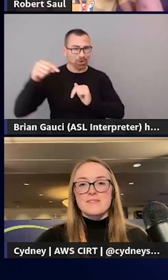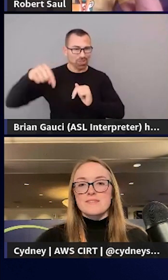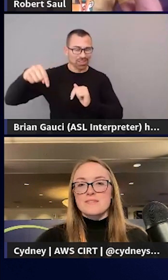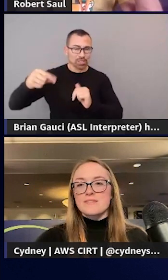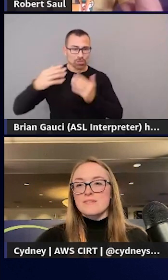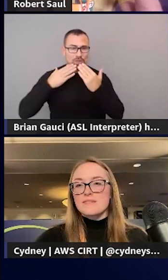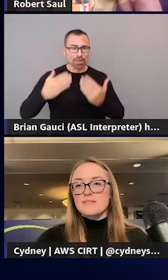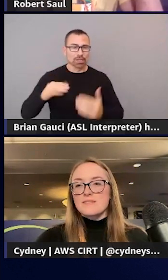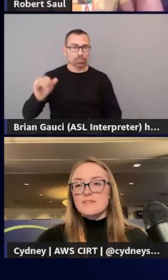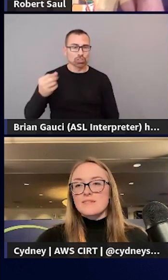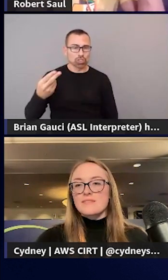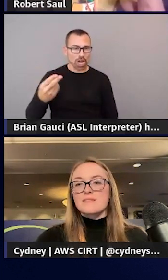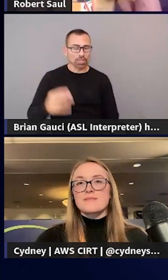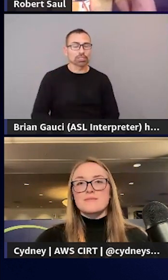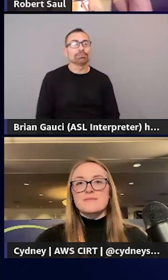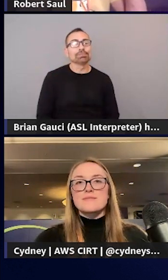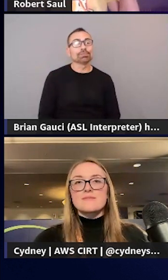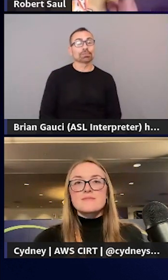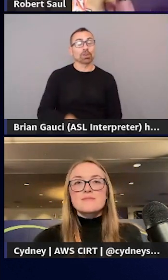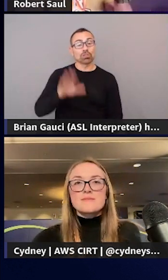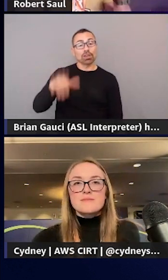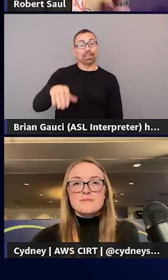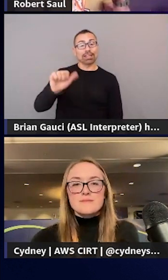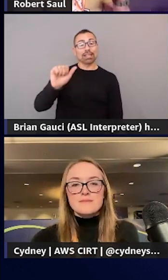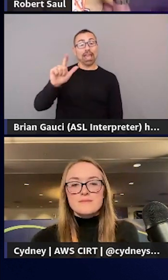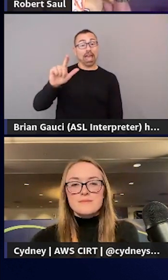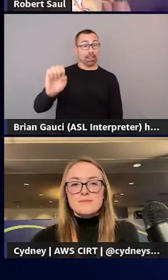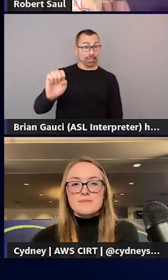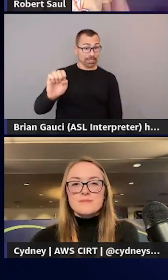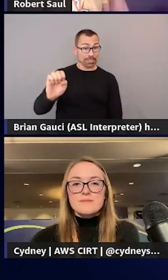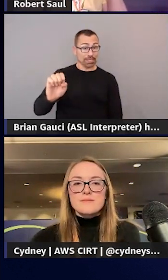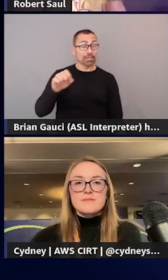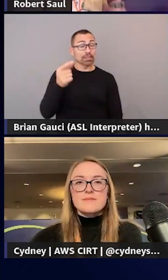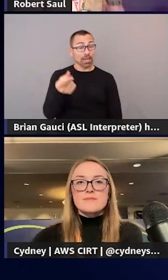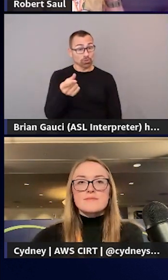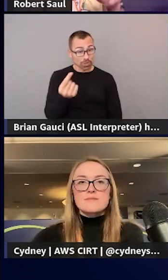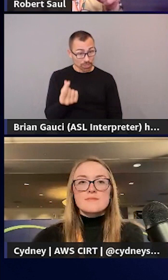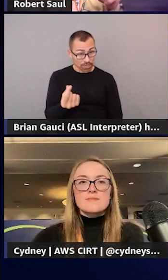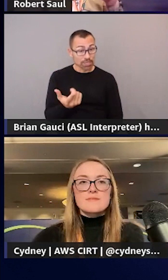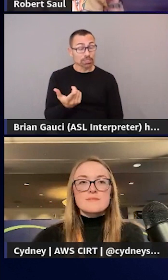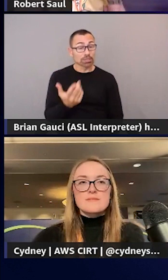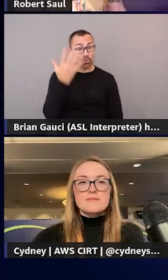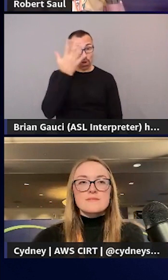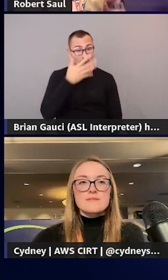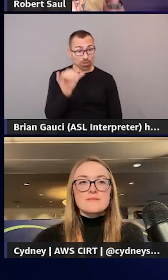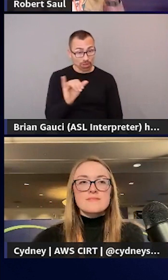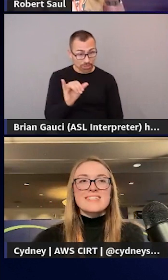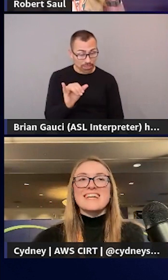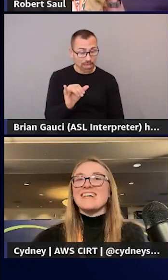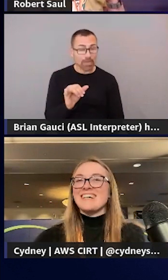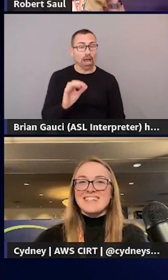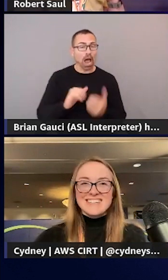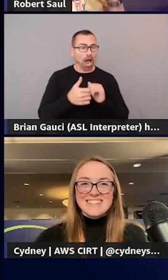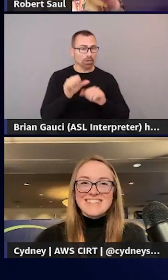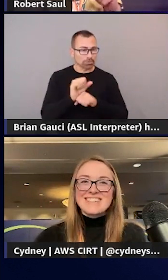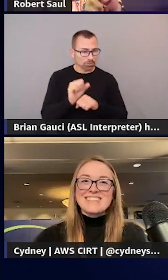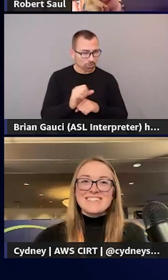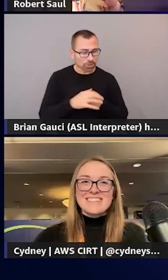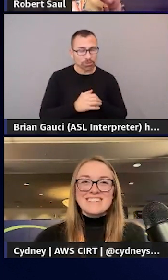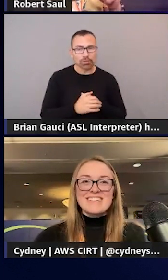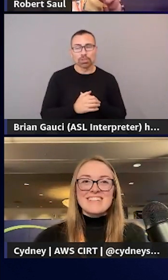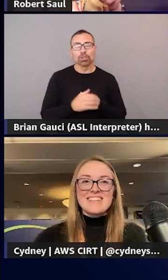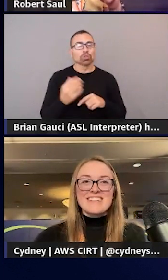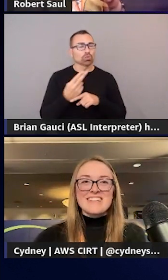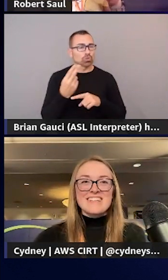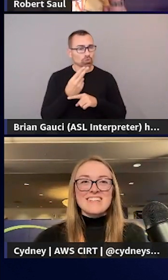there's ALE. That's what it does. That's how it does it. Go use it. Reach out on there's a link there